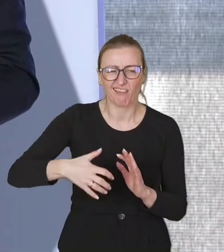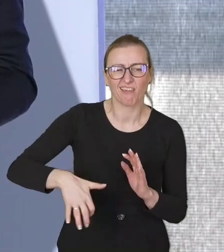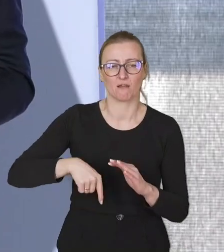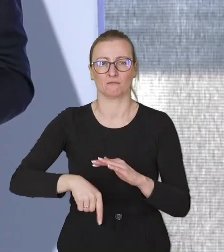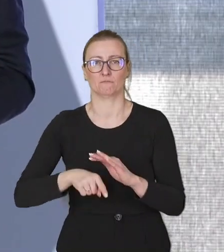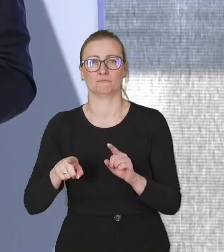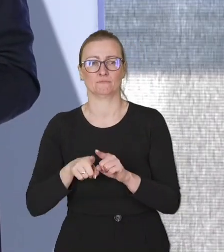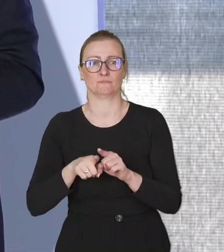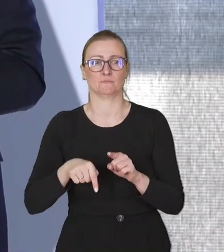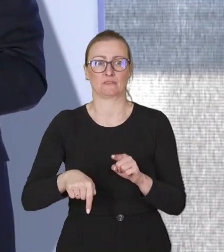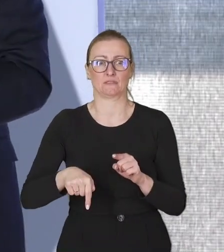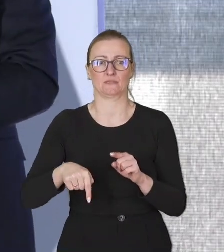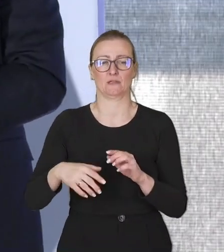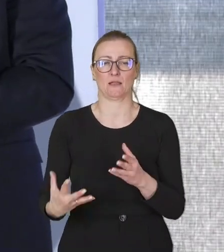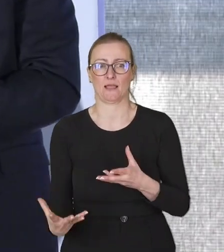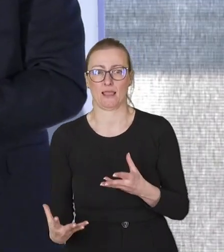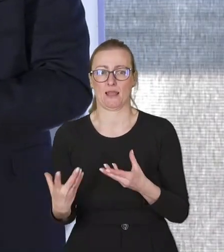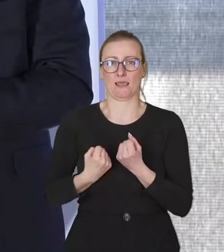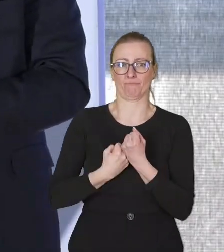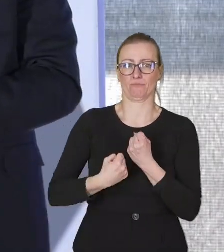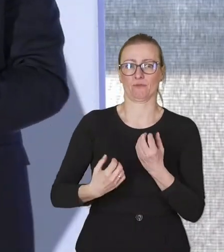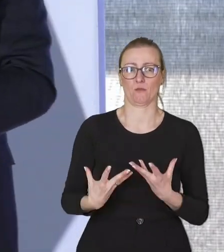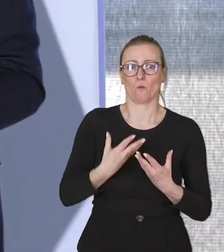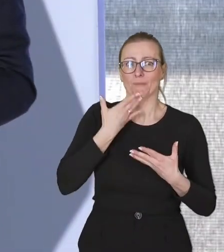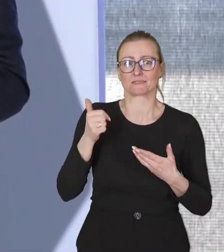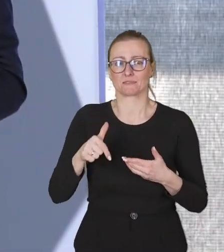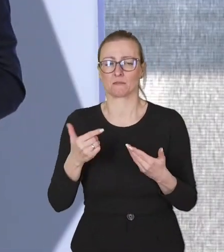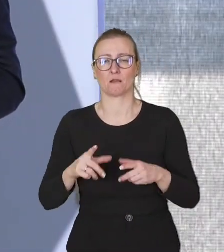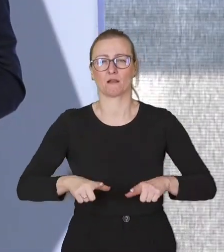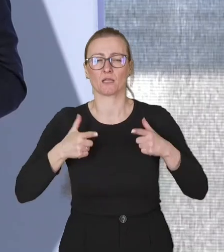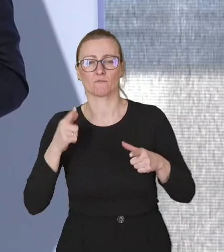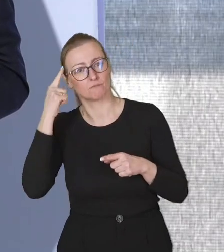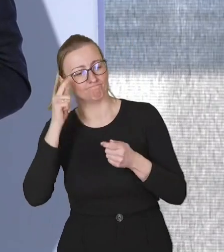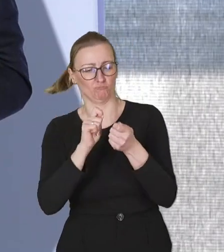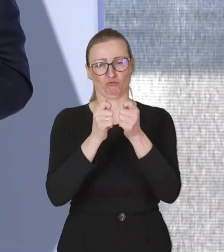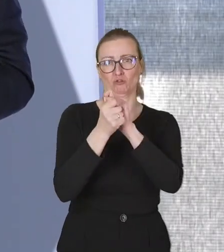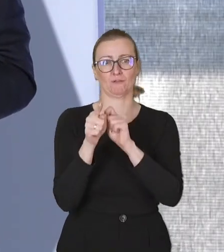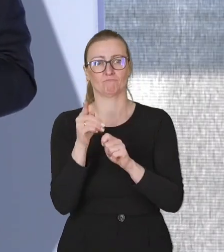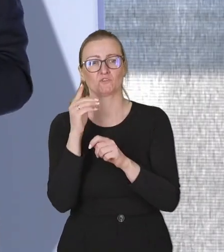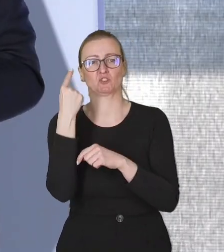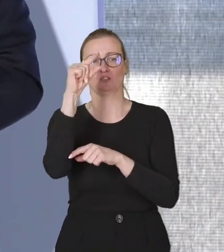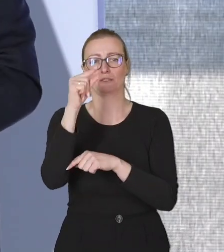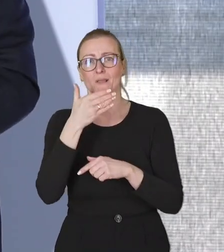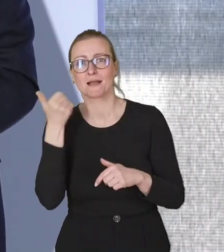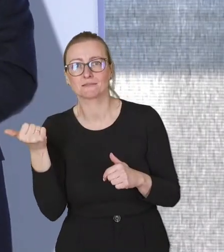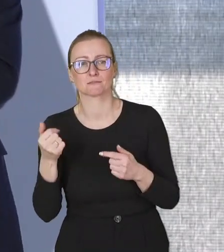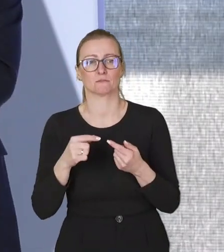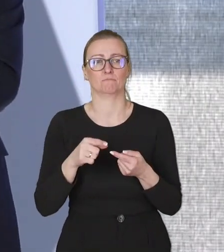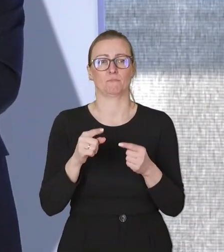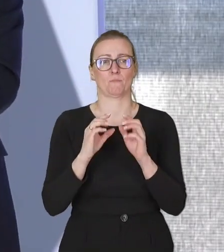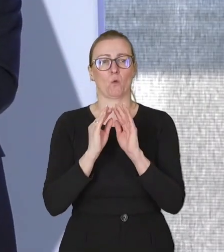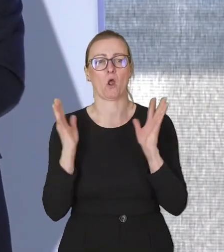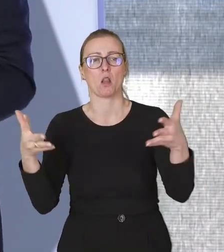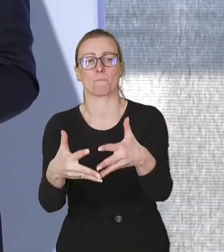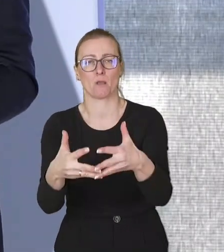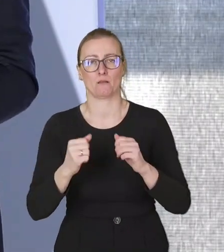of competitiveness, having this clean industrial deal and an affordable energy plan in place in a few weeks